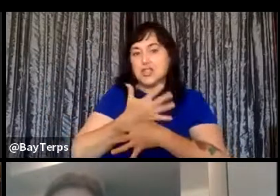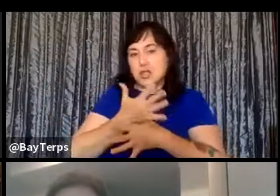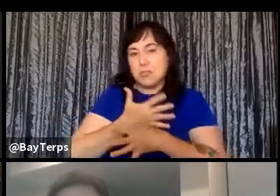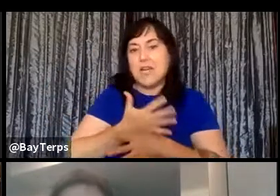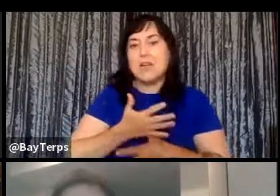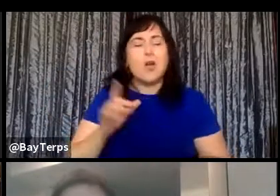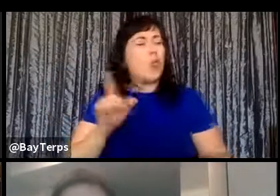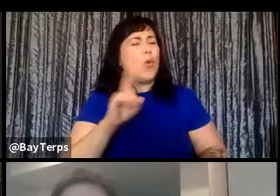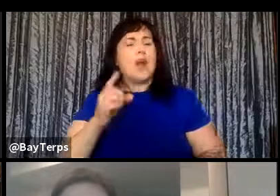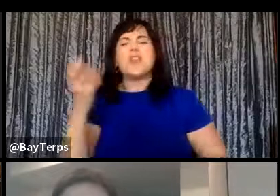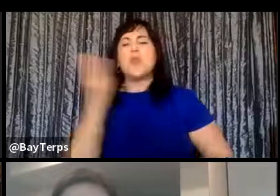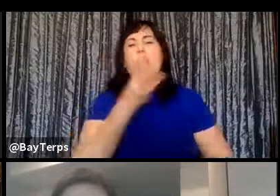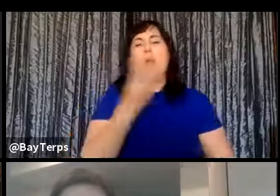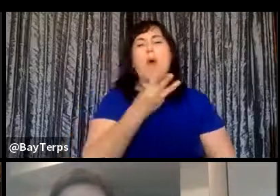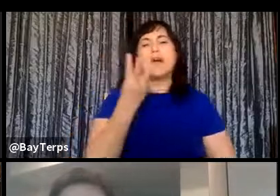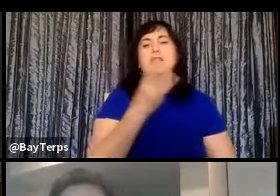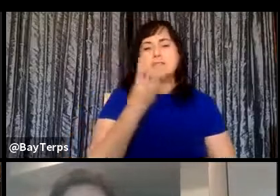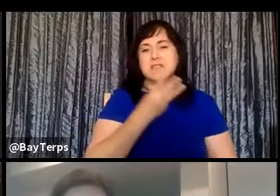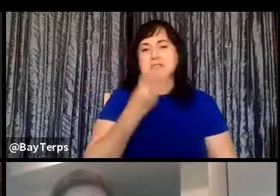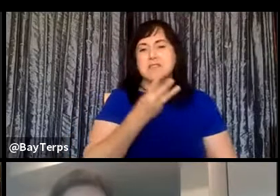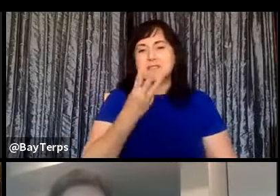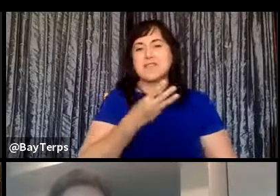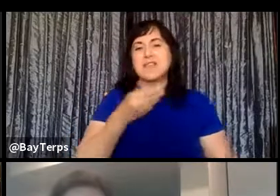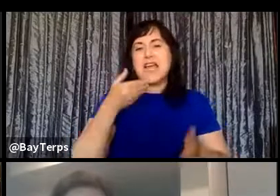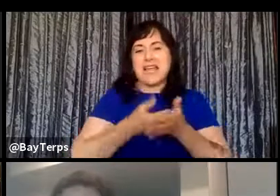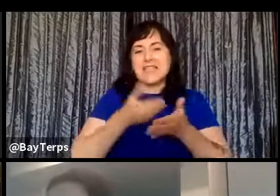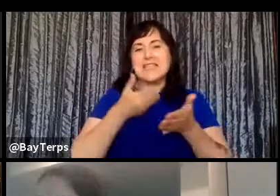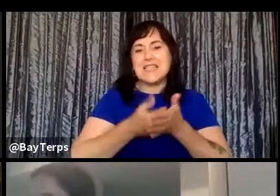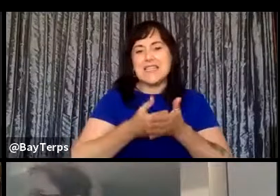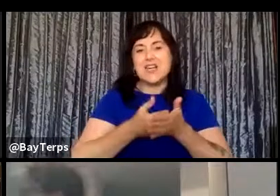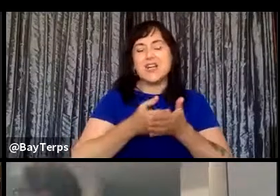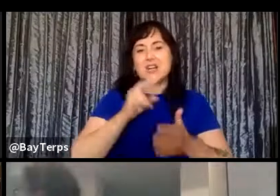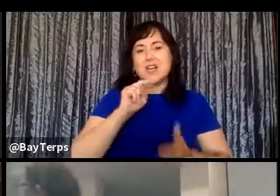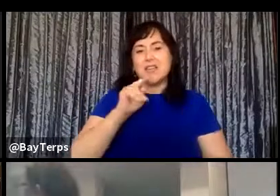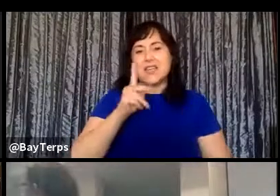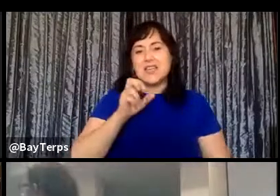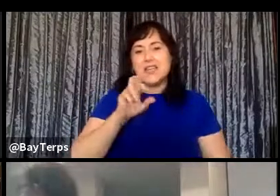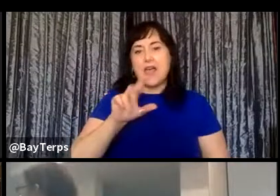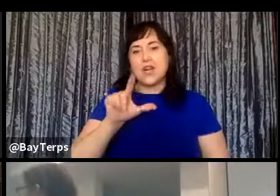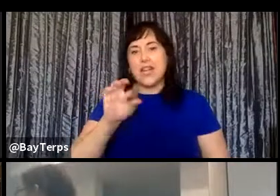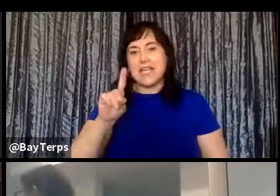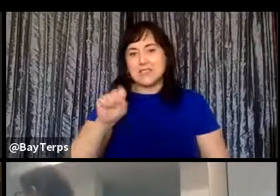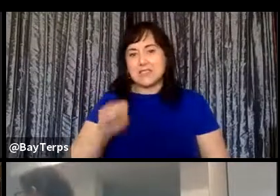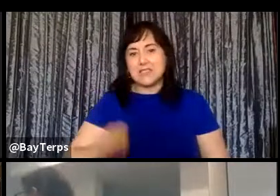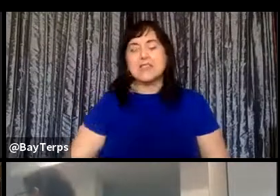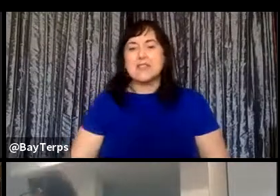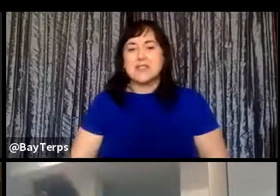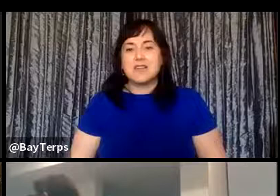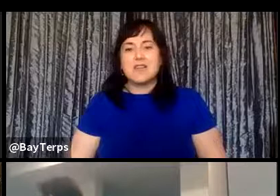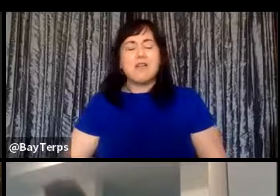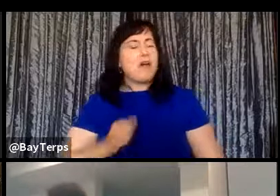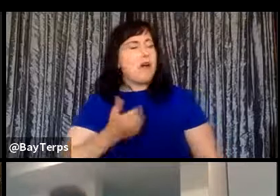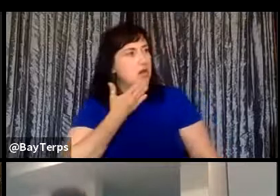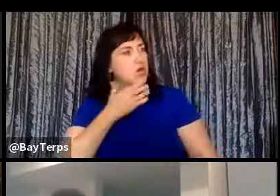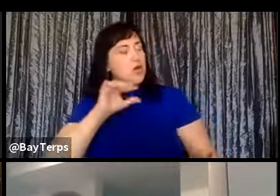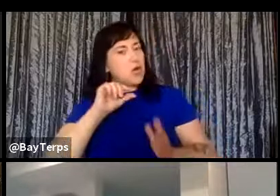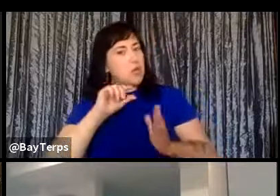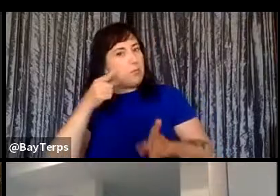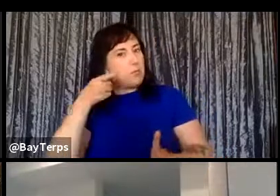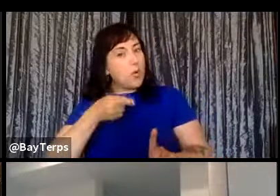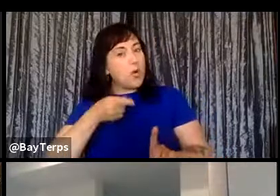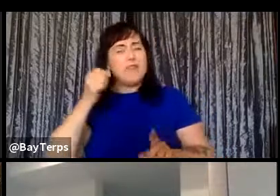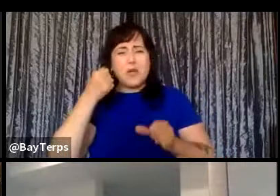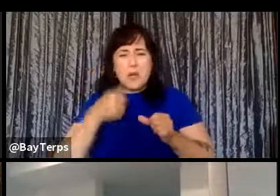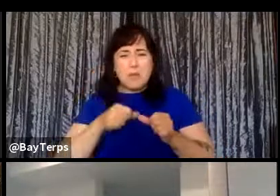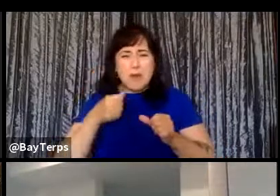In the west, near Netherlands. Wonderful, wonderful. Tell me, listen, that's a really good point, actually. If I remember rightly,